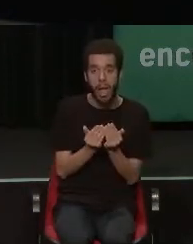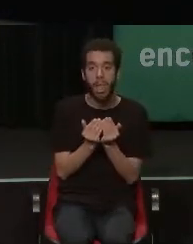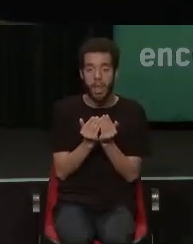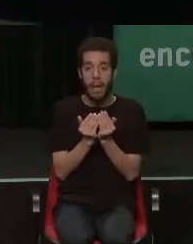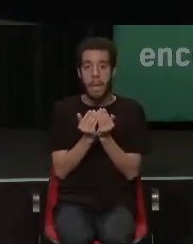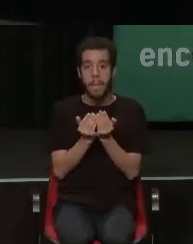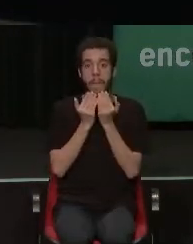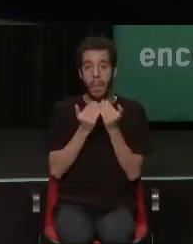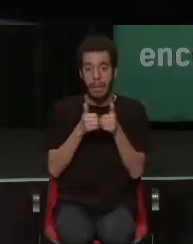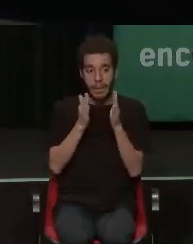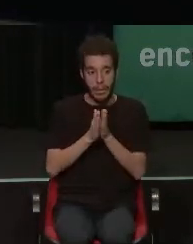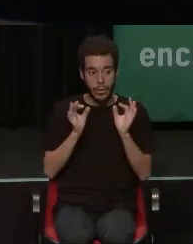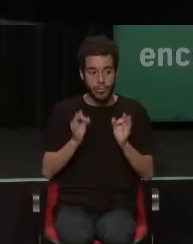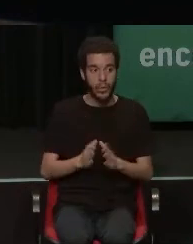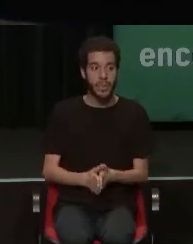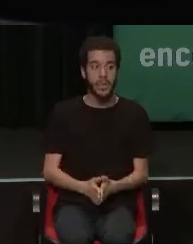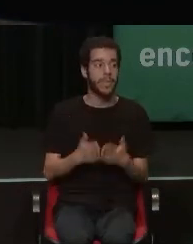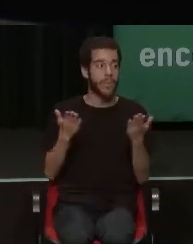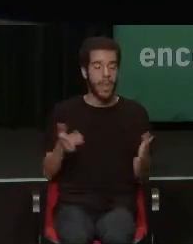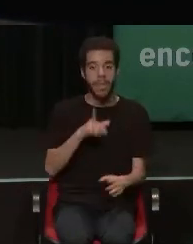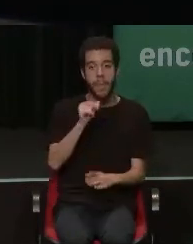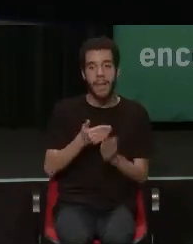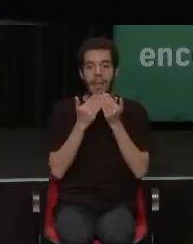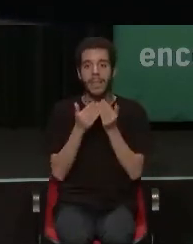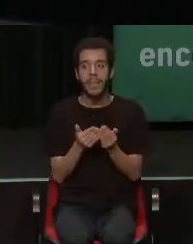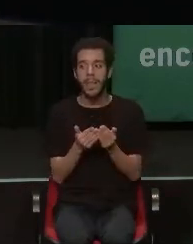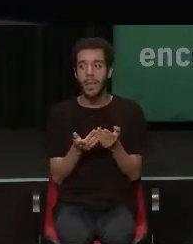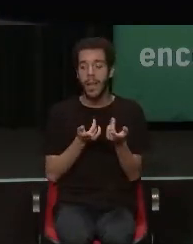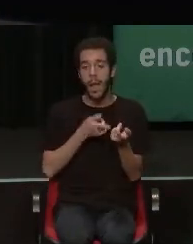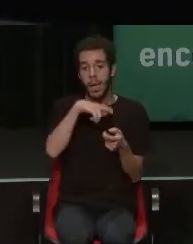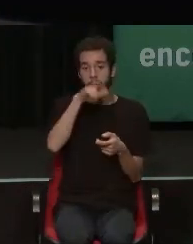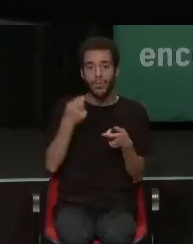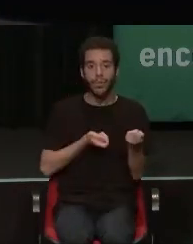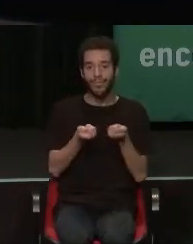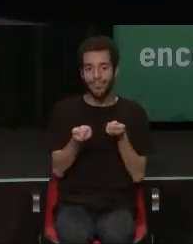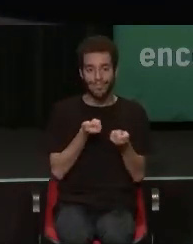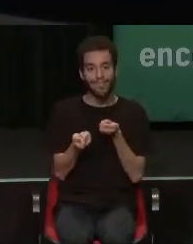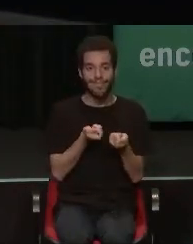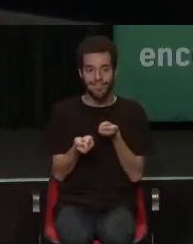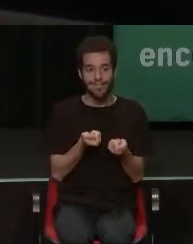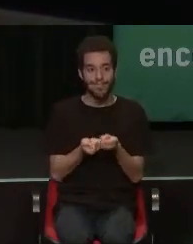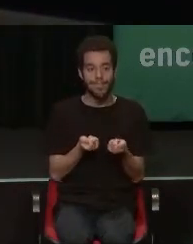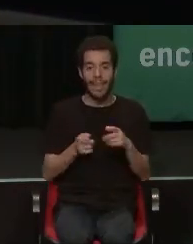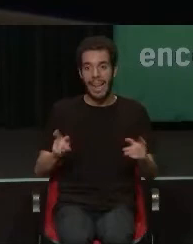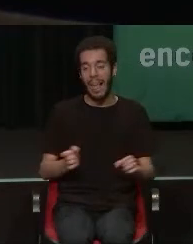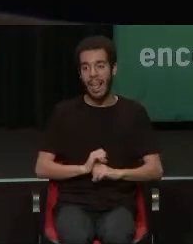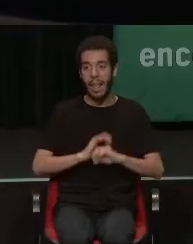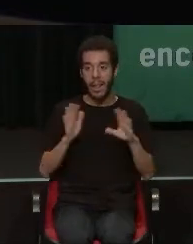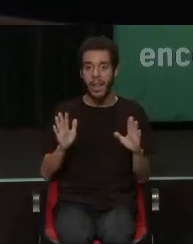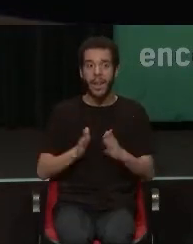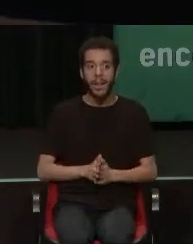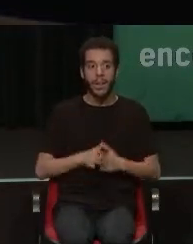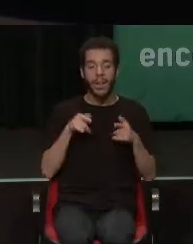basis. Thank you all. I thank also, of course, the organizers. This is, as you can imagine,